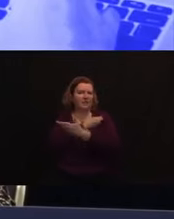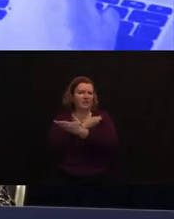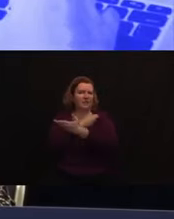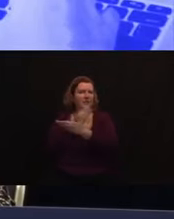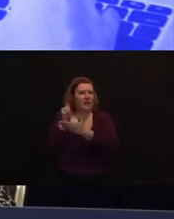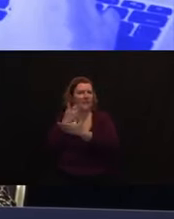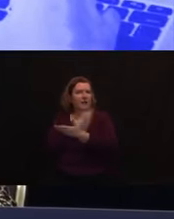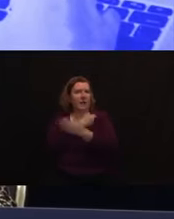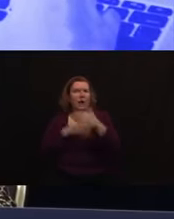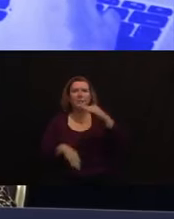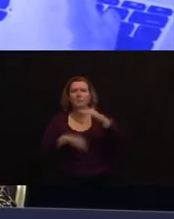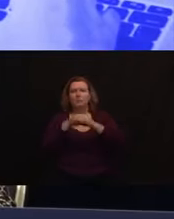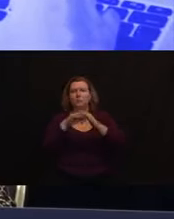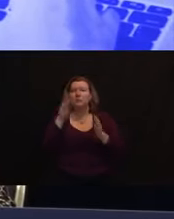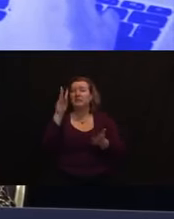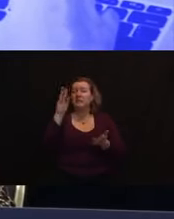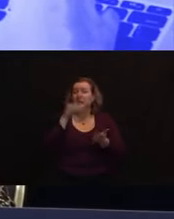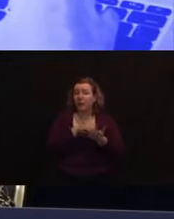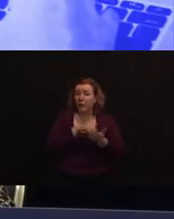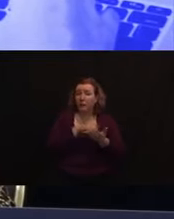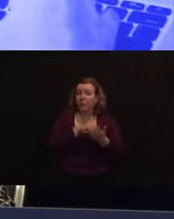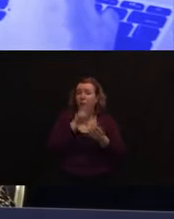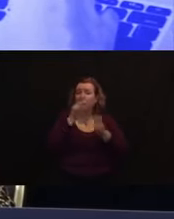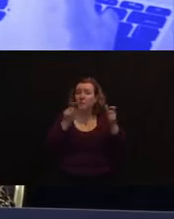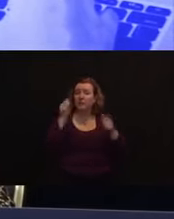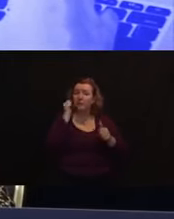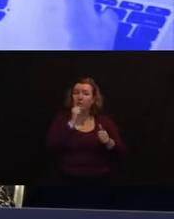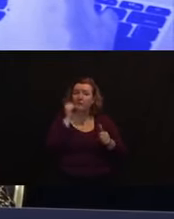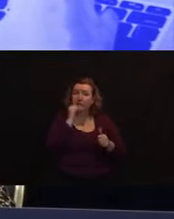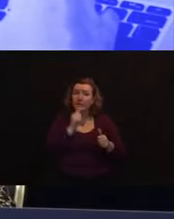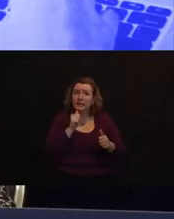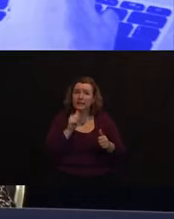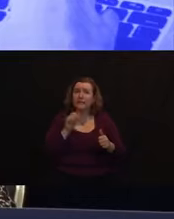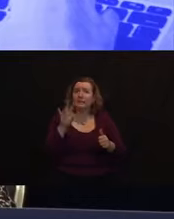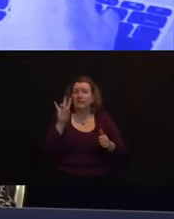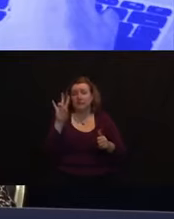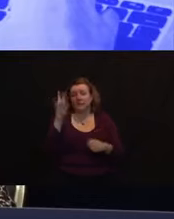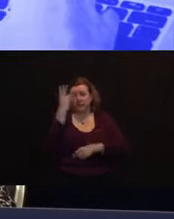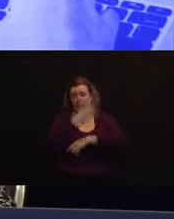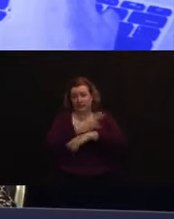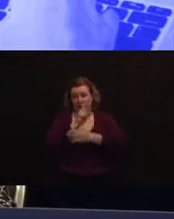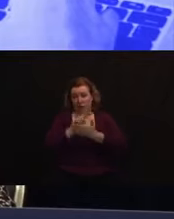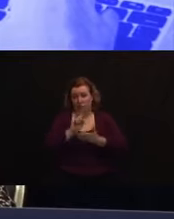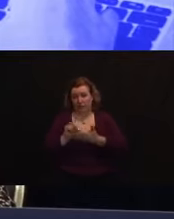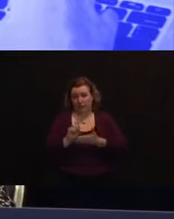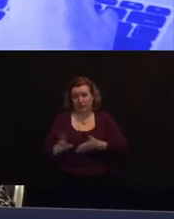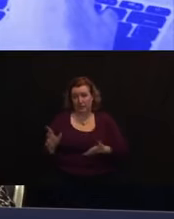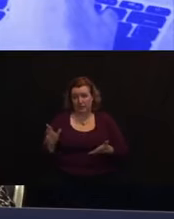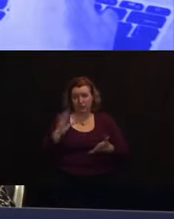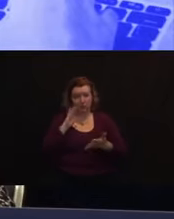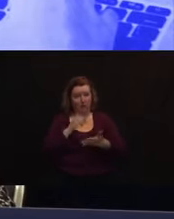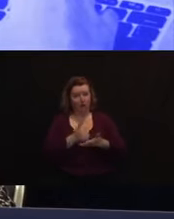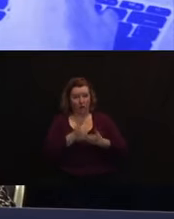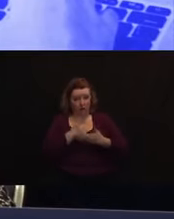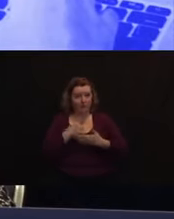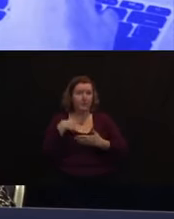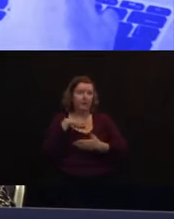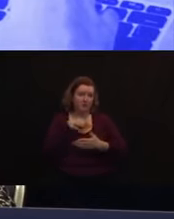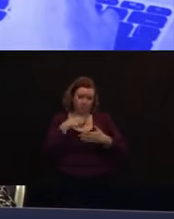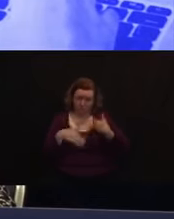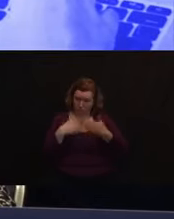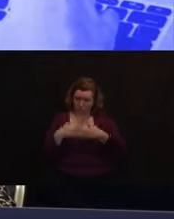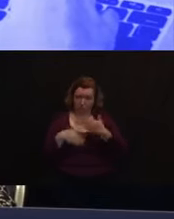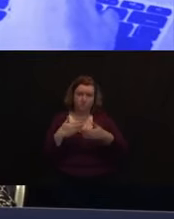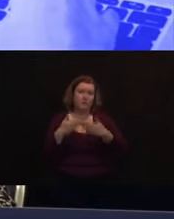vaccinate 6,000 or more individuals per day, 7 days a week. This site will help us continue our efforts to ensure